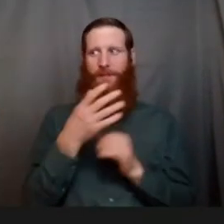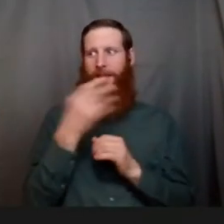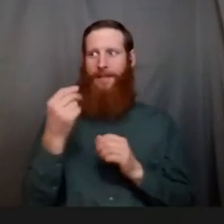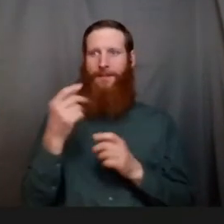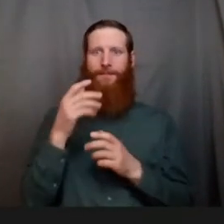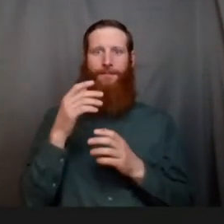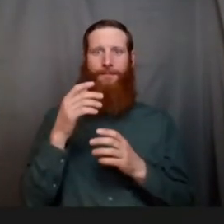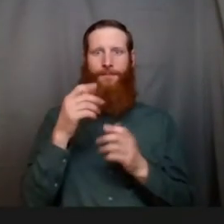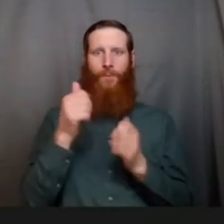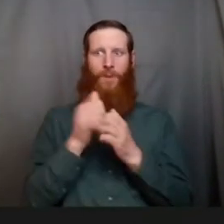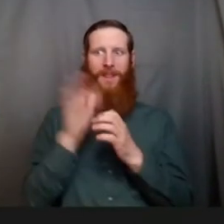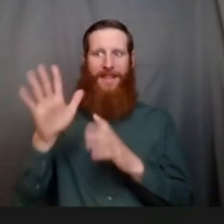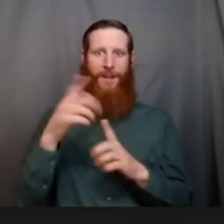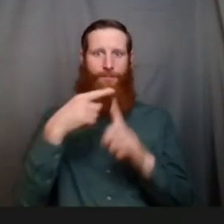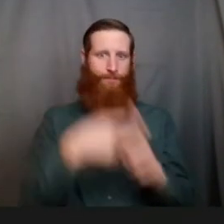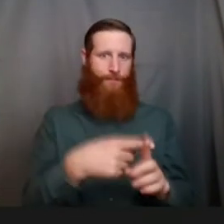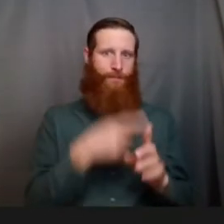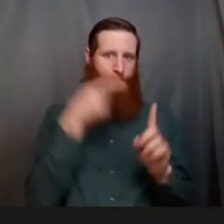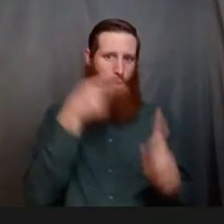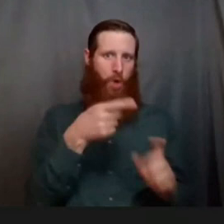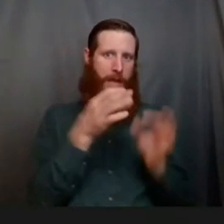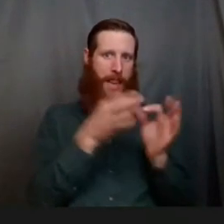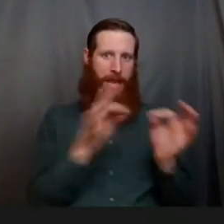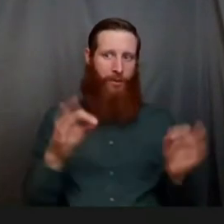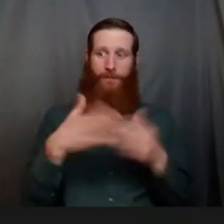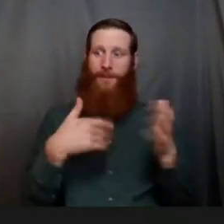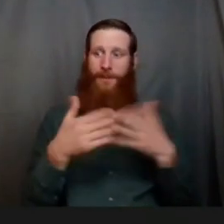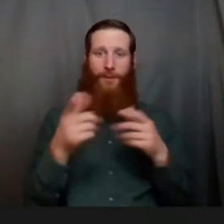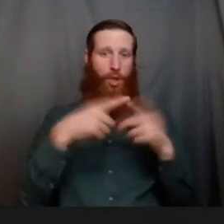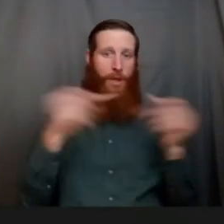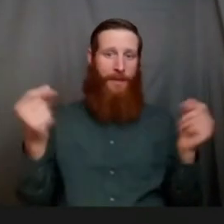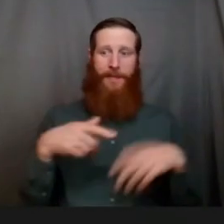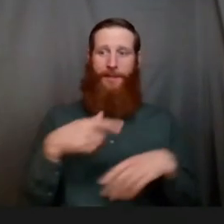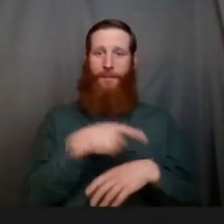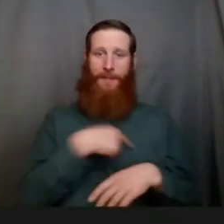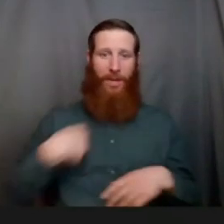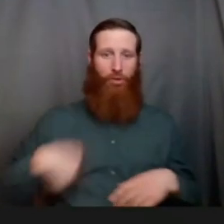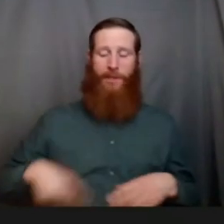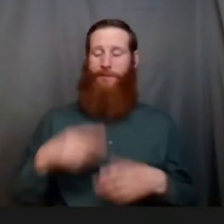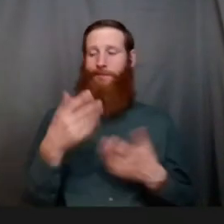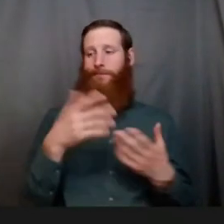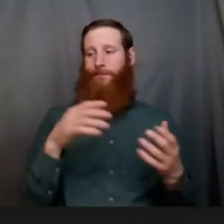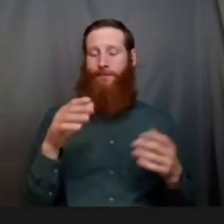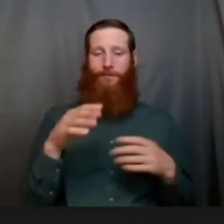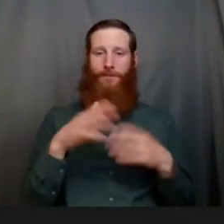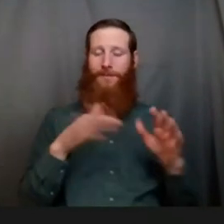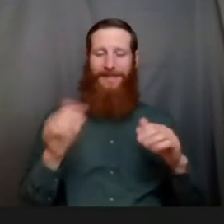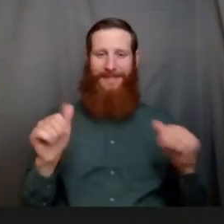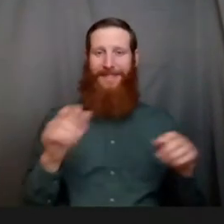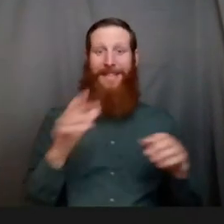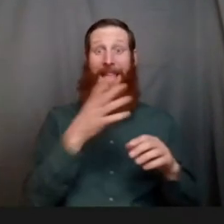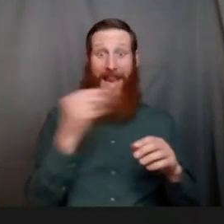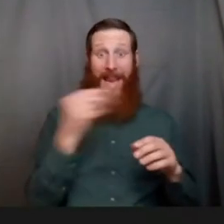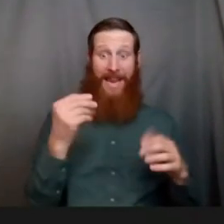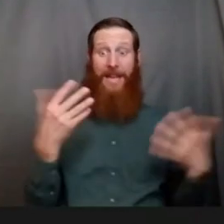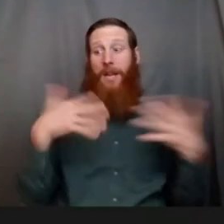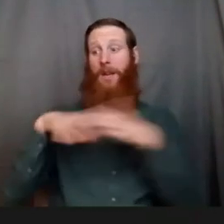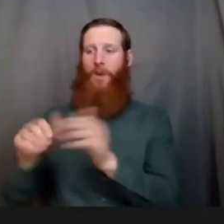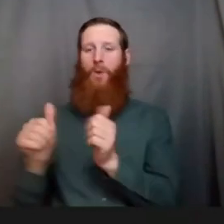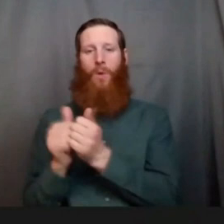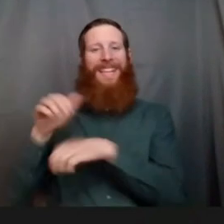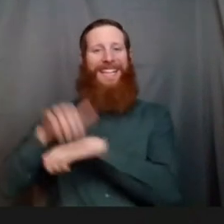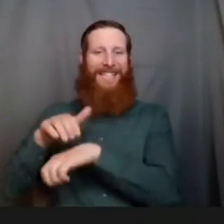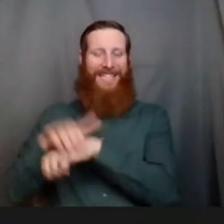or Mandarin or Japanese, and to have this to occur in collaboration with the English language arts time or through